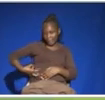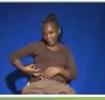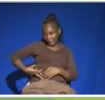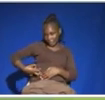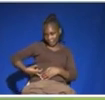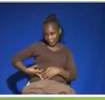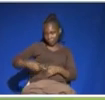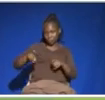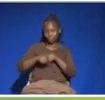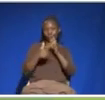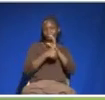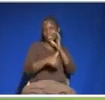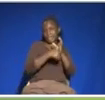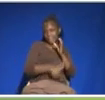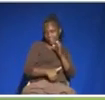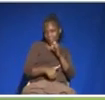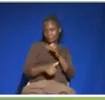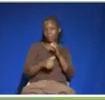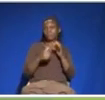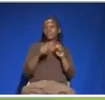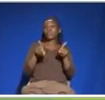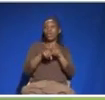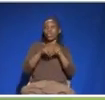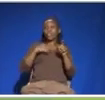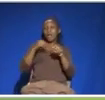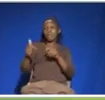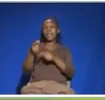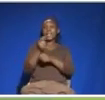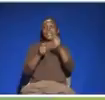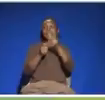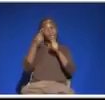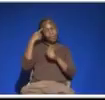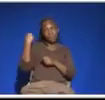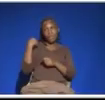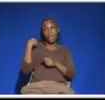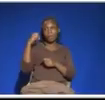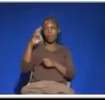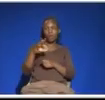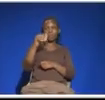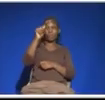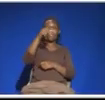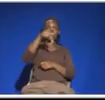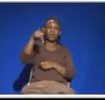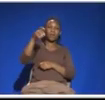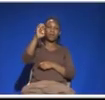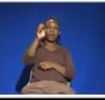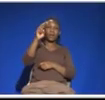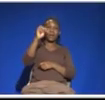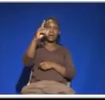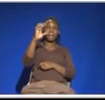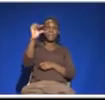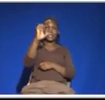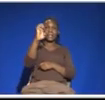organ. Type and number of external appendages. So some organisms have